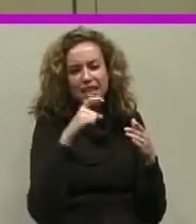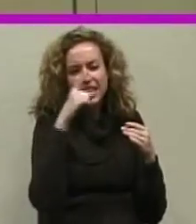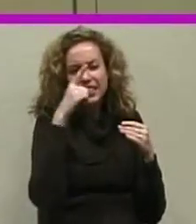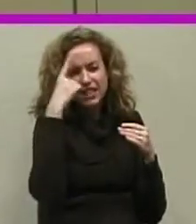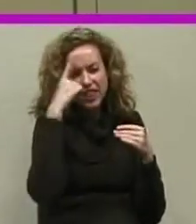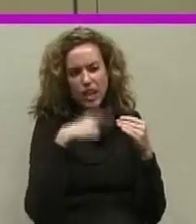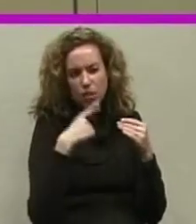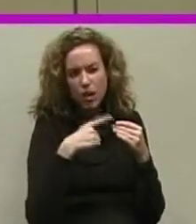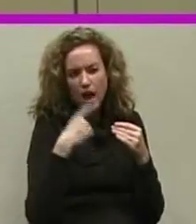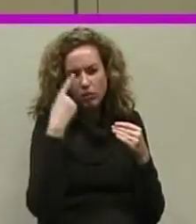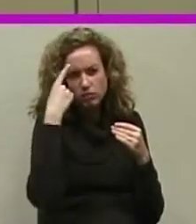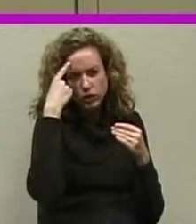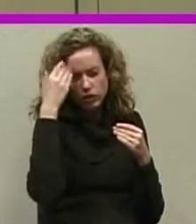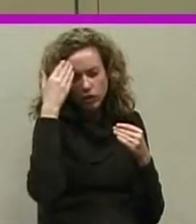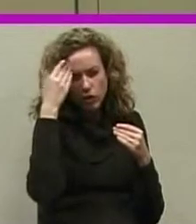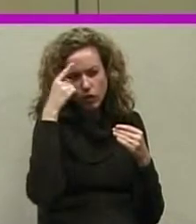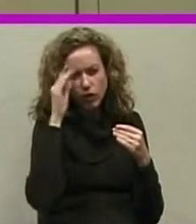time?